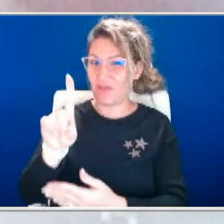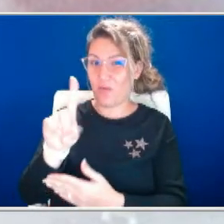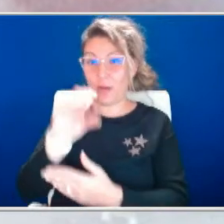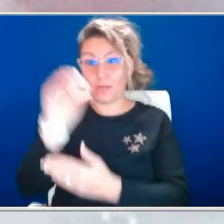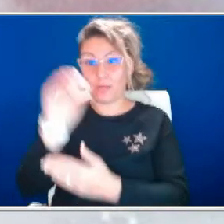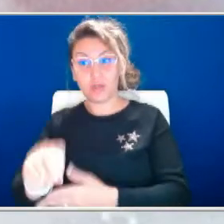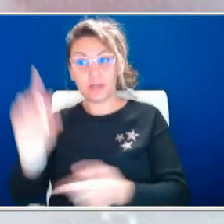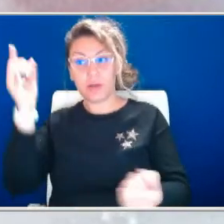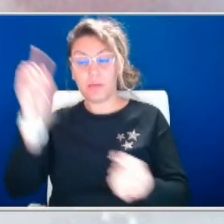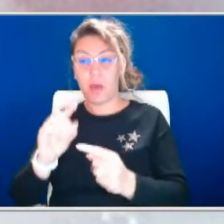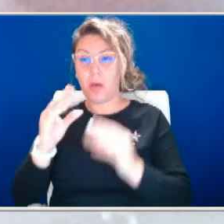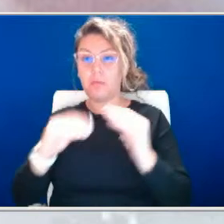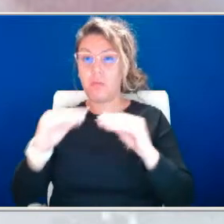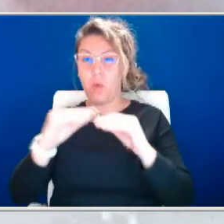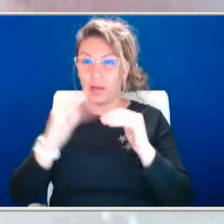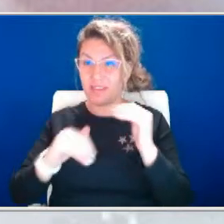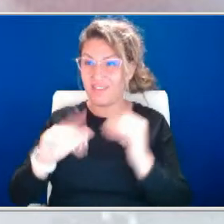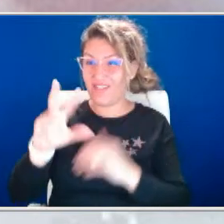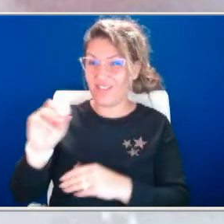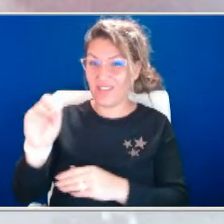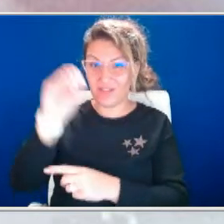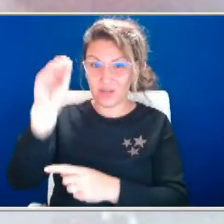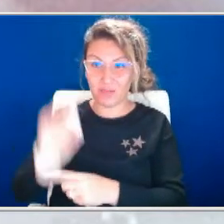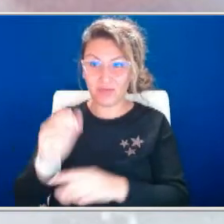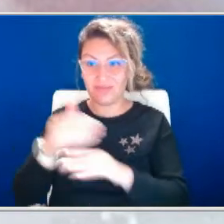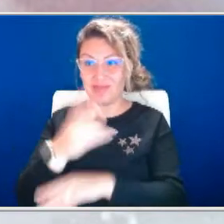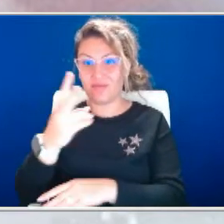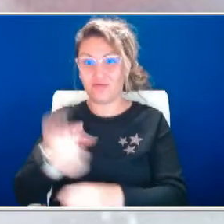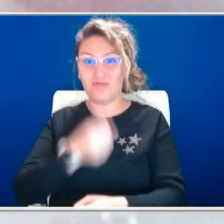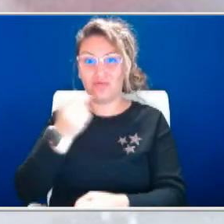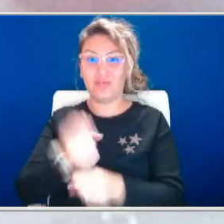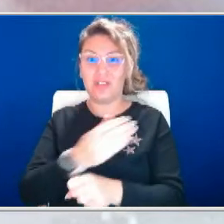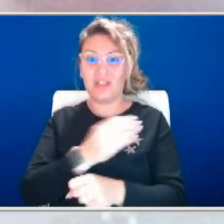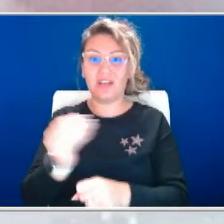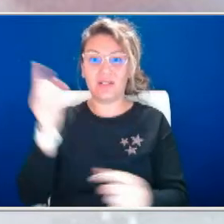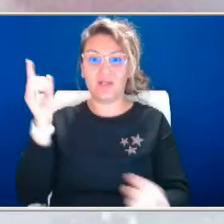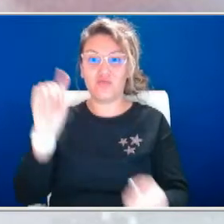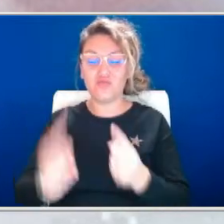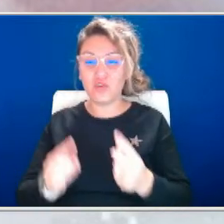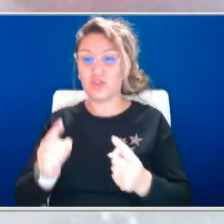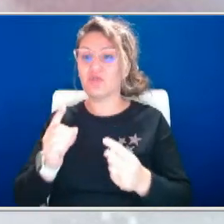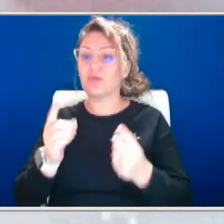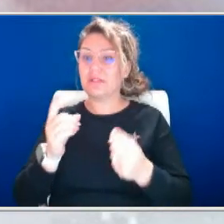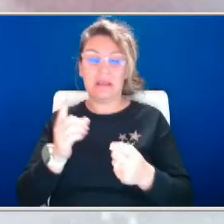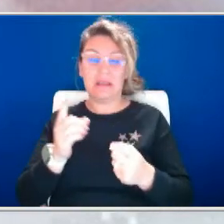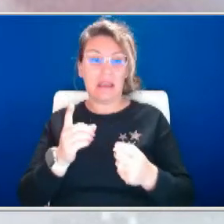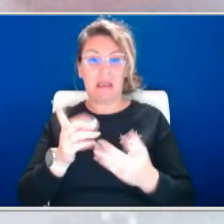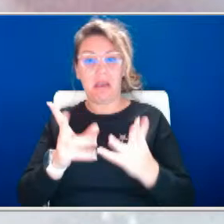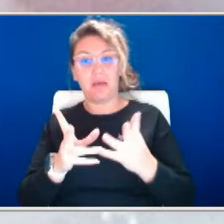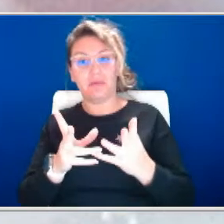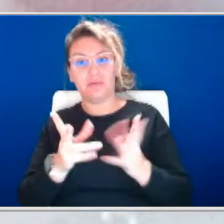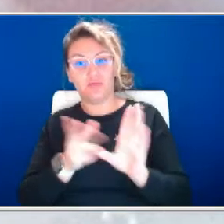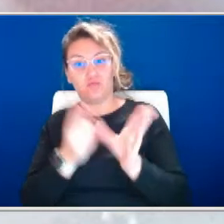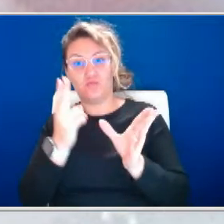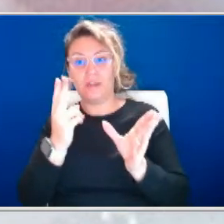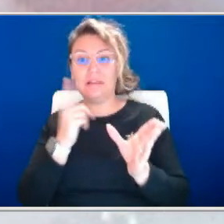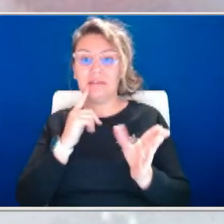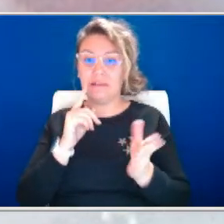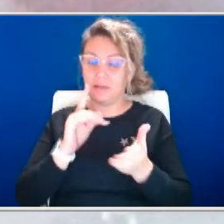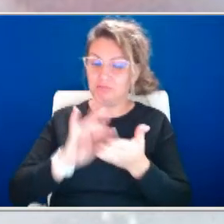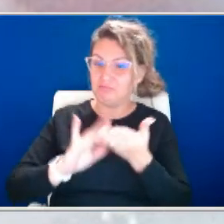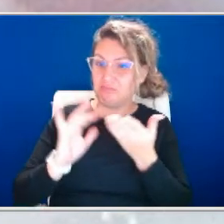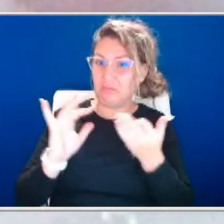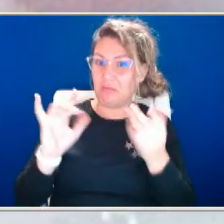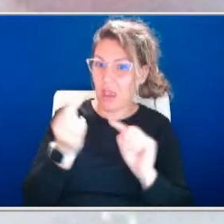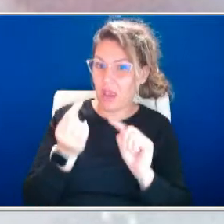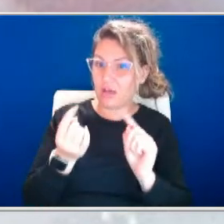than 50% after 2 years. And when it came to reducing or quitting opioid use, Reactivate appeared to have a huge impact after